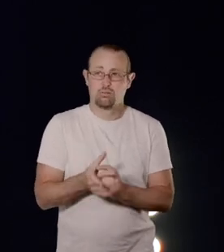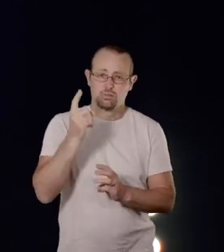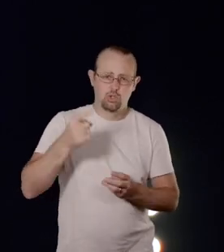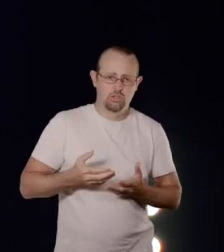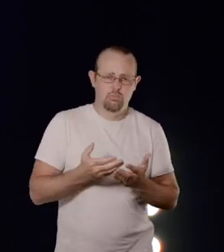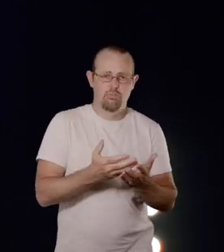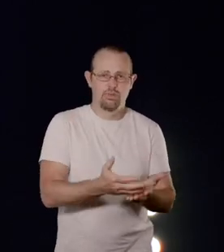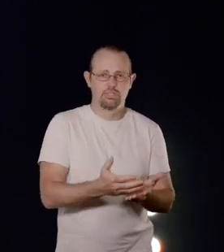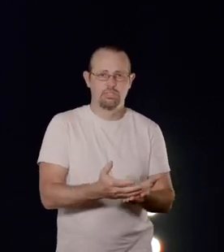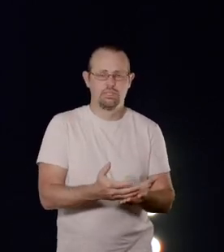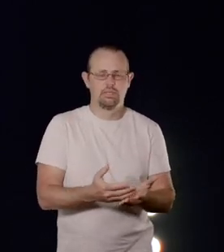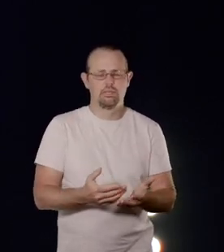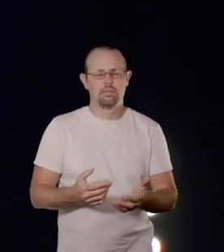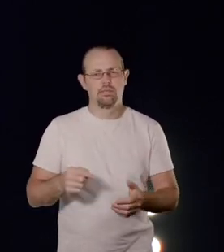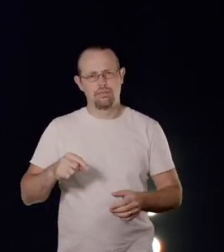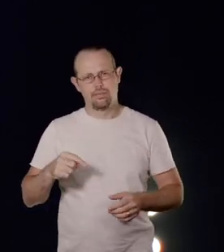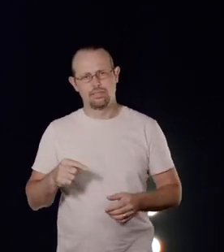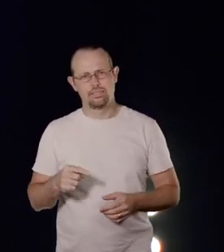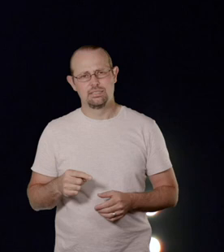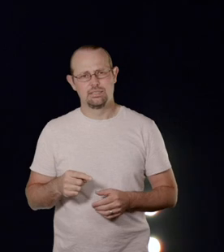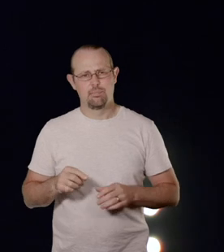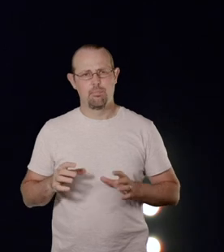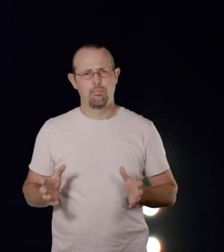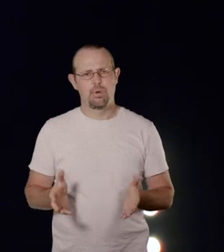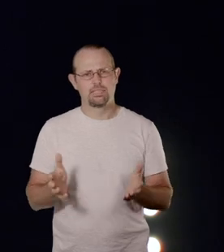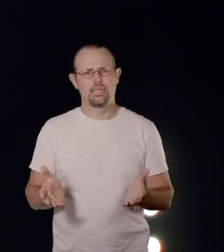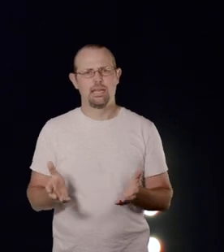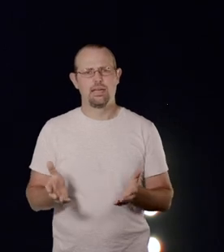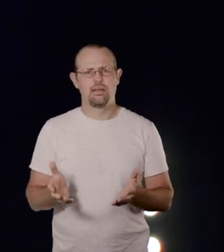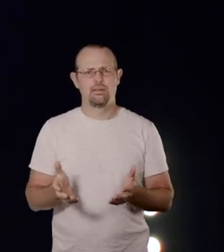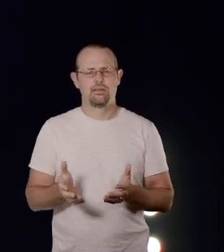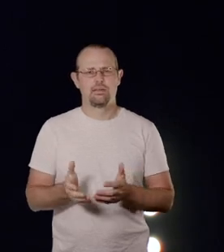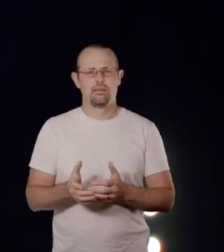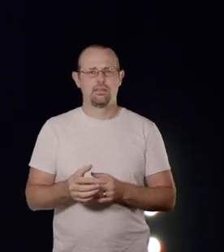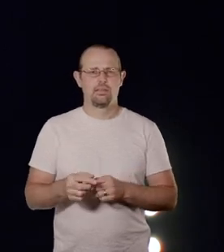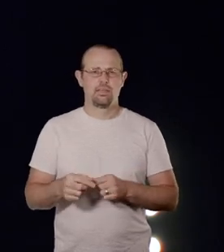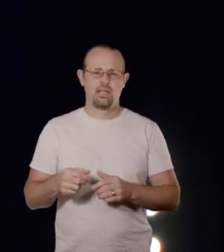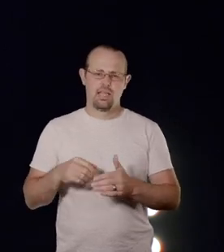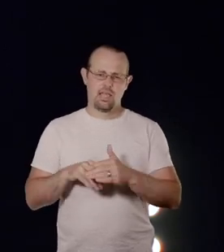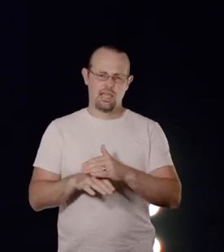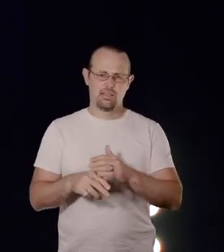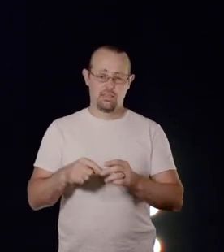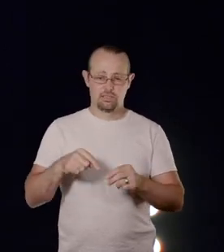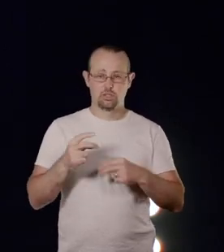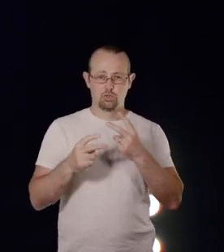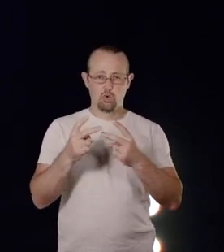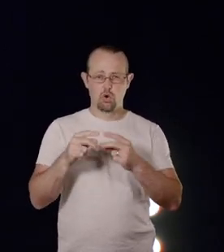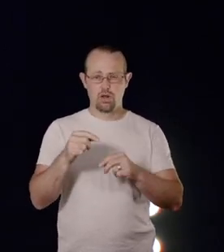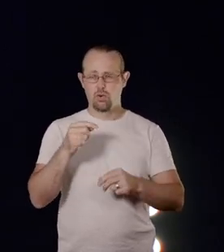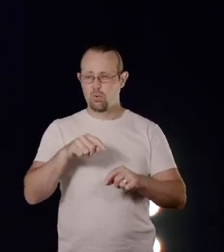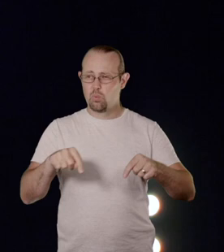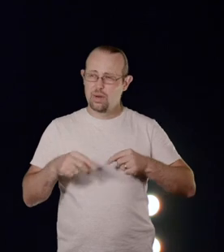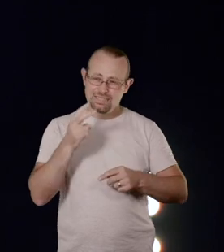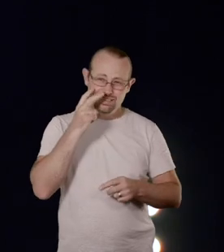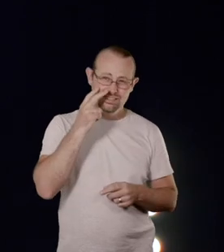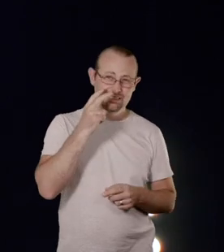mercy. And even in the Old Testament story that we're reading now, we see the protection and the kindness and the provision of God.